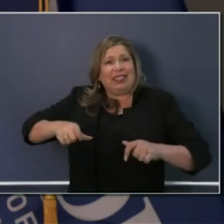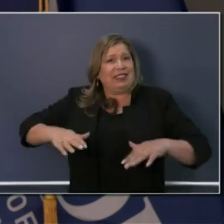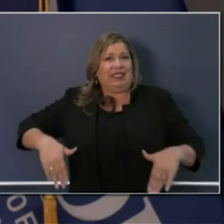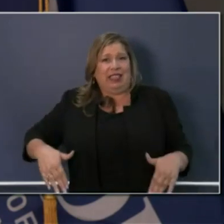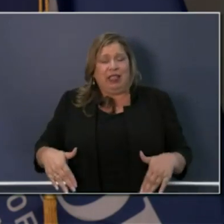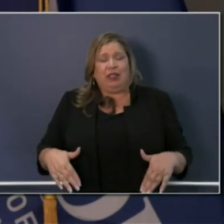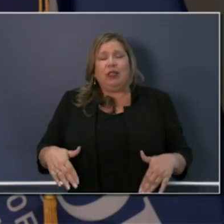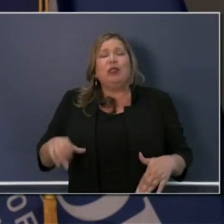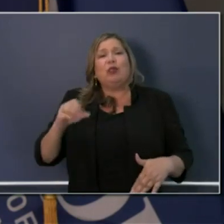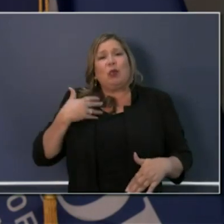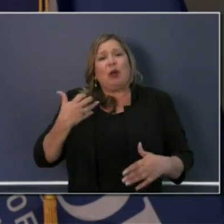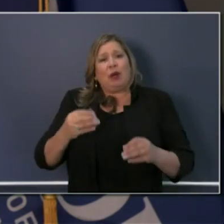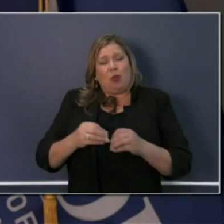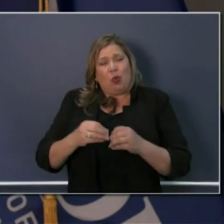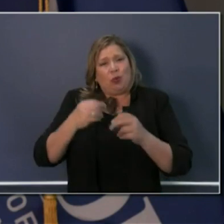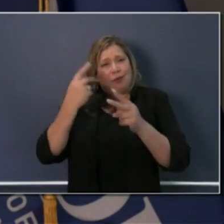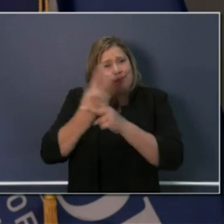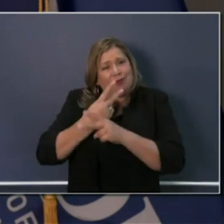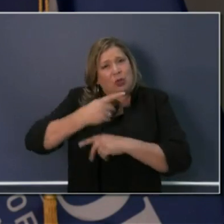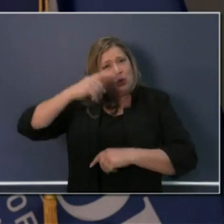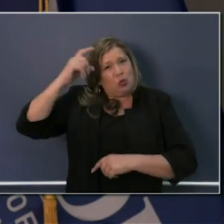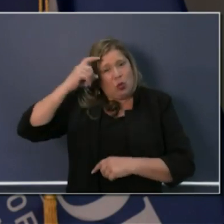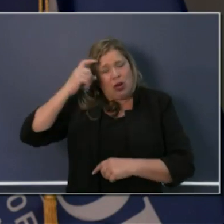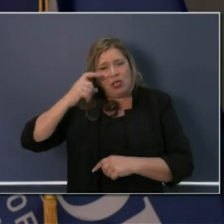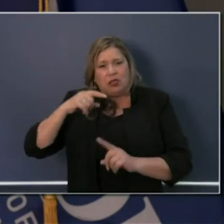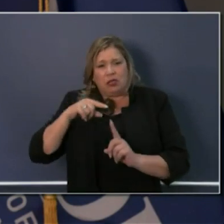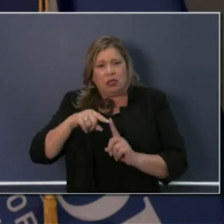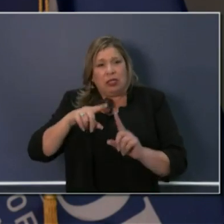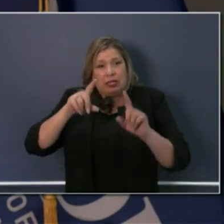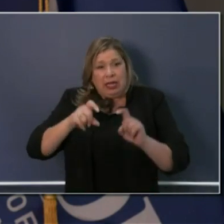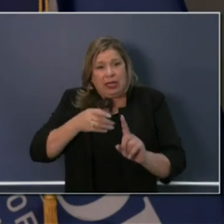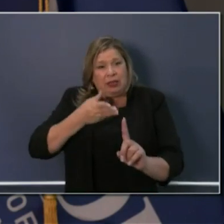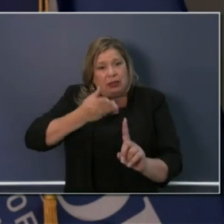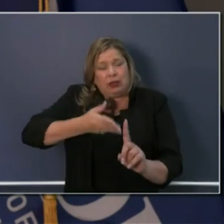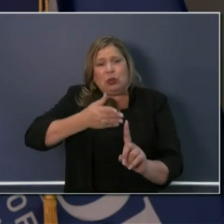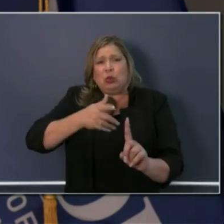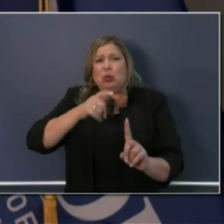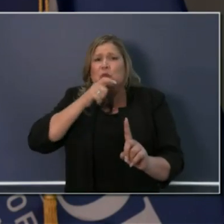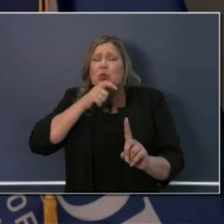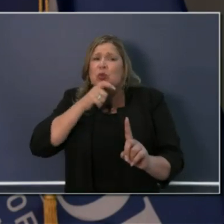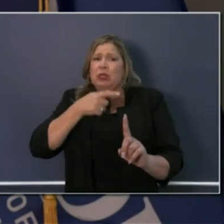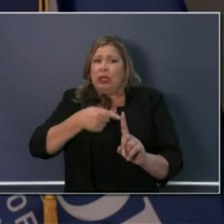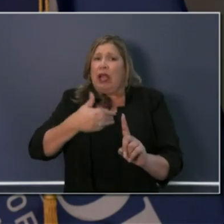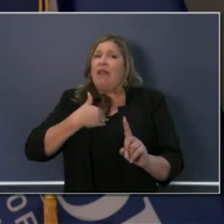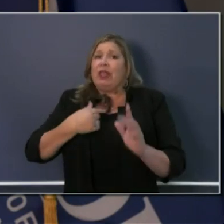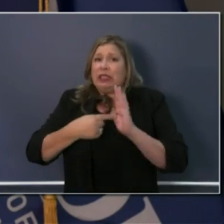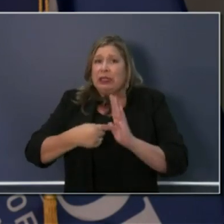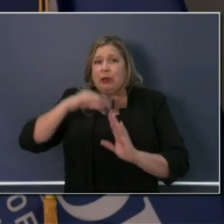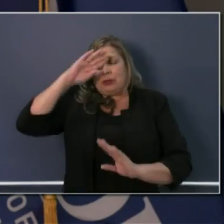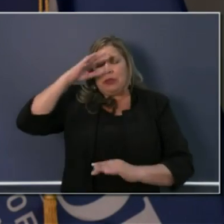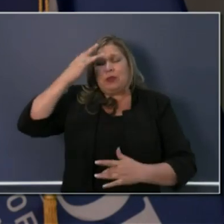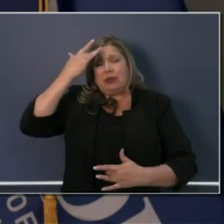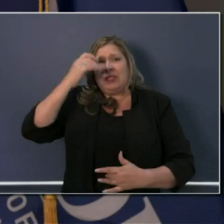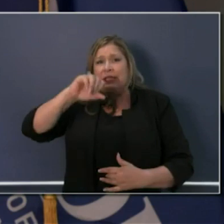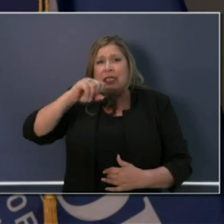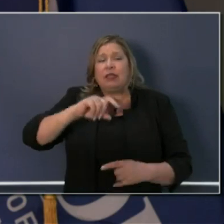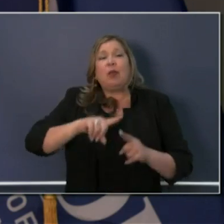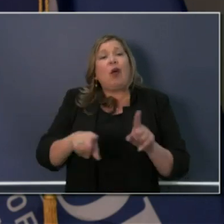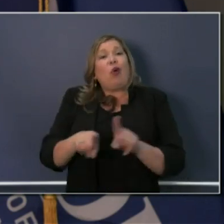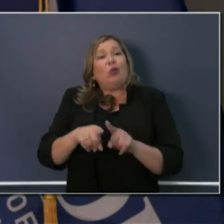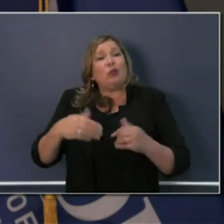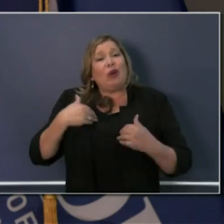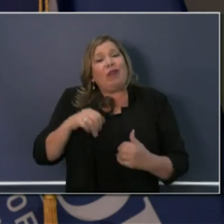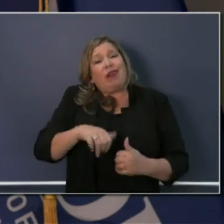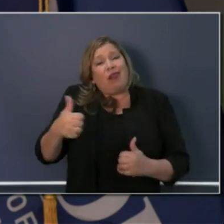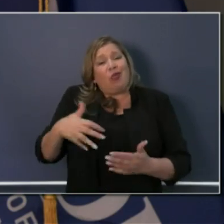traditional testing for those that have symptoms, that are dealing with underlying health conditions, that are in vulnerable populations,